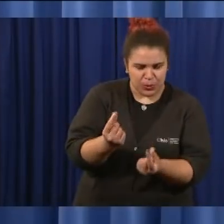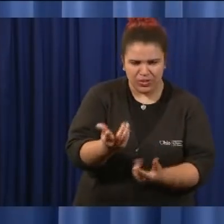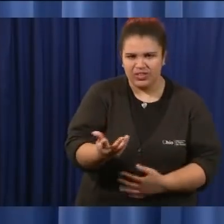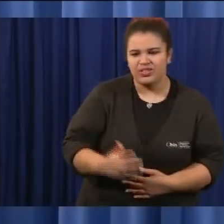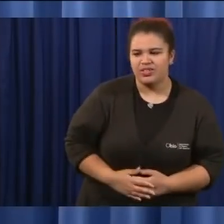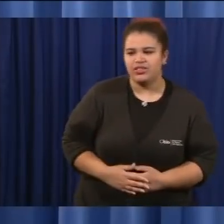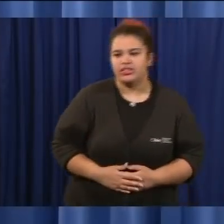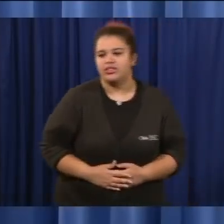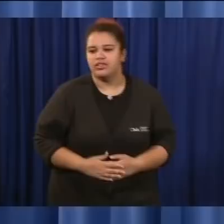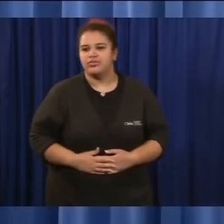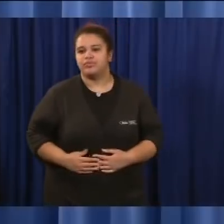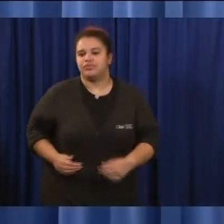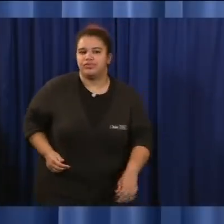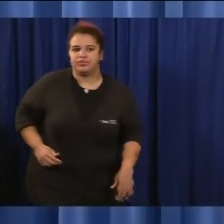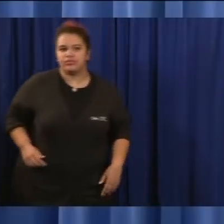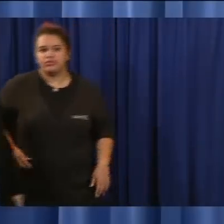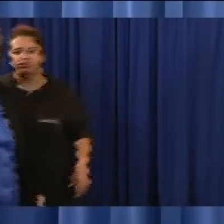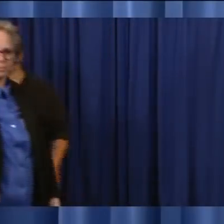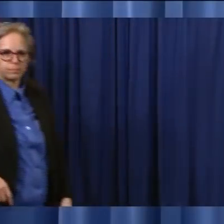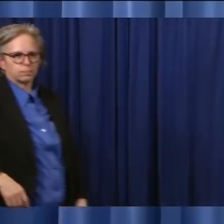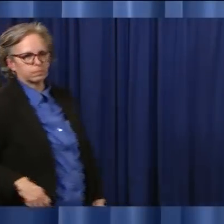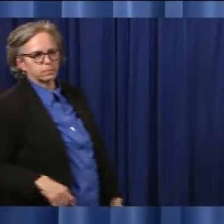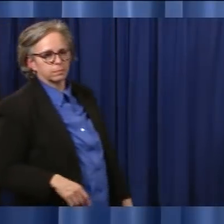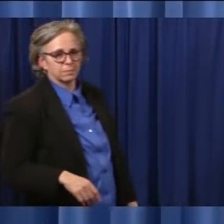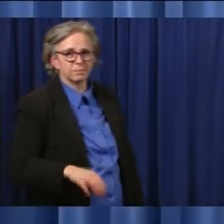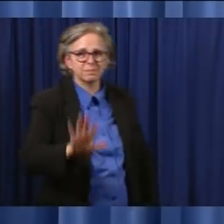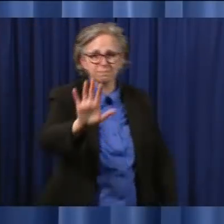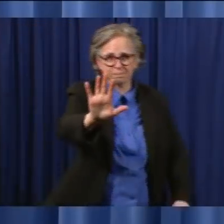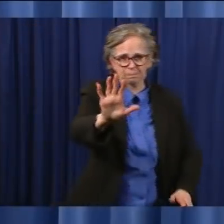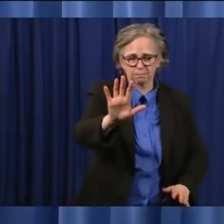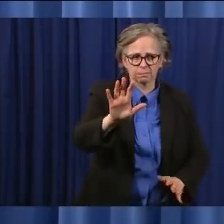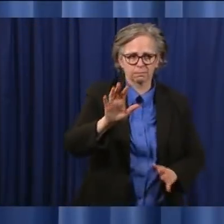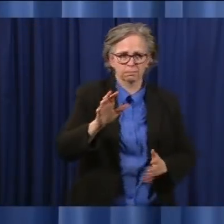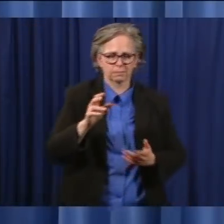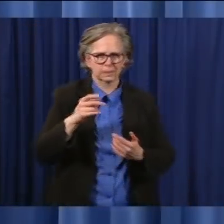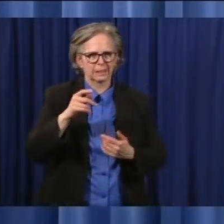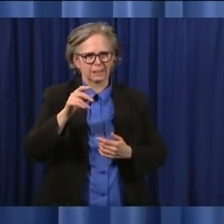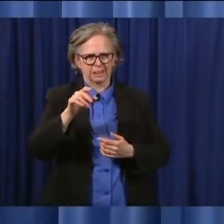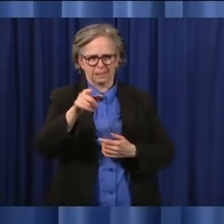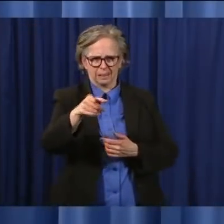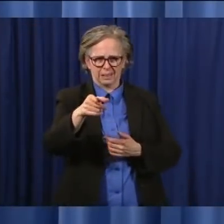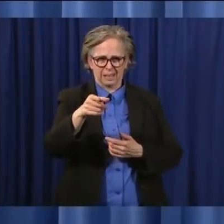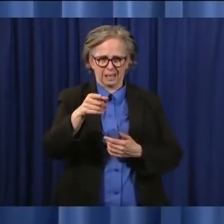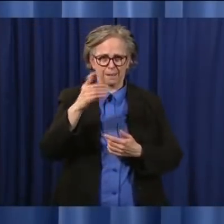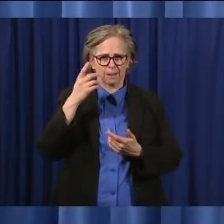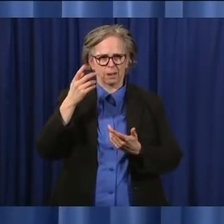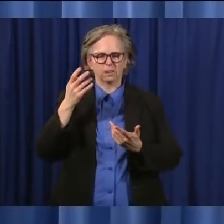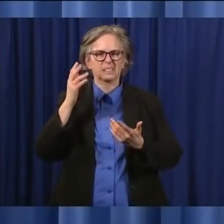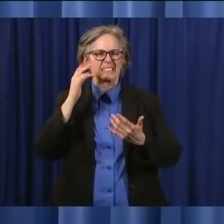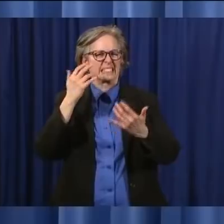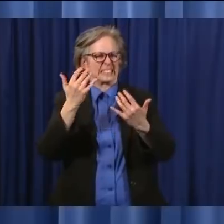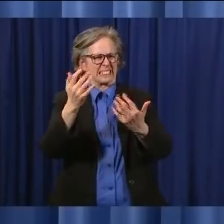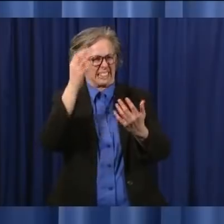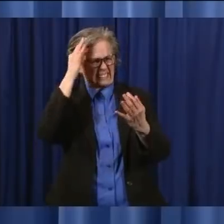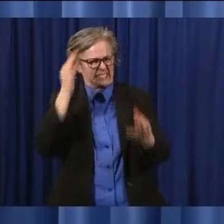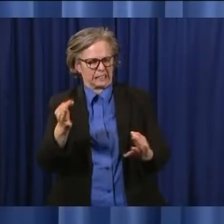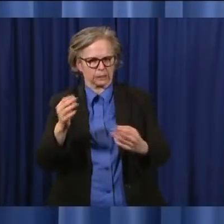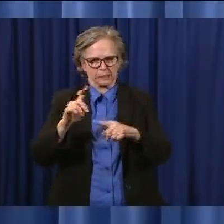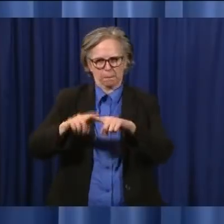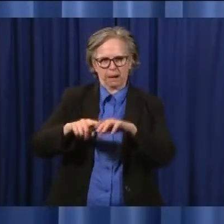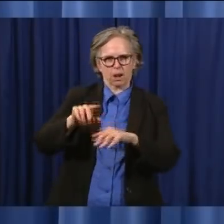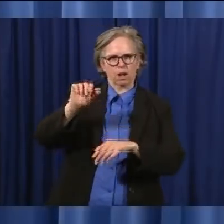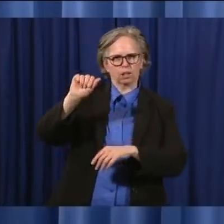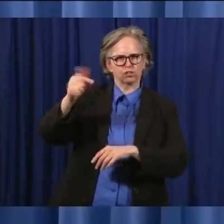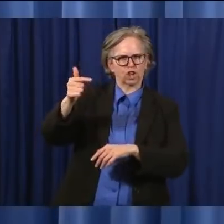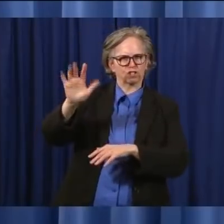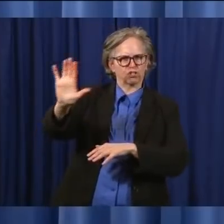Well, the decision whether to appeal, we're talking to the Attorney General, but if you look at the decision,